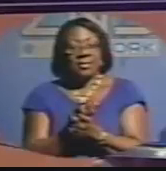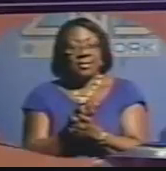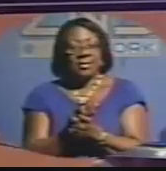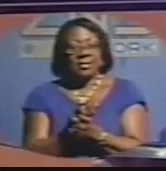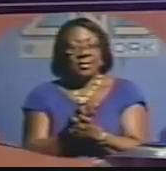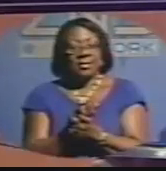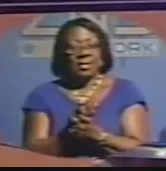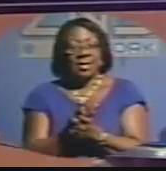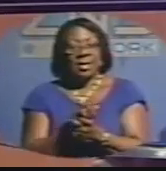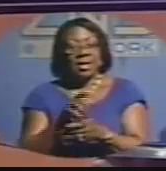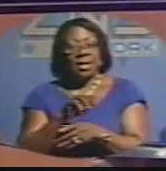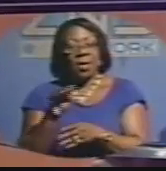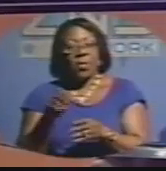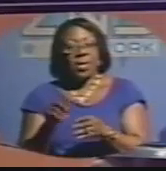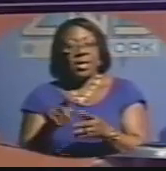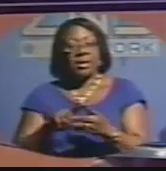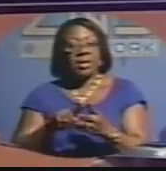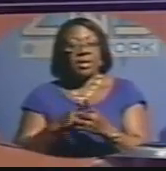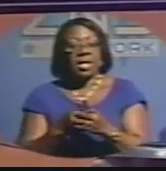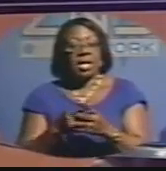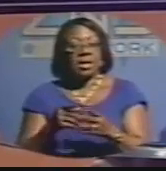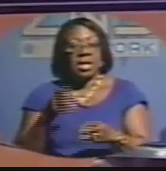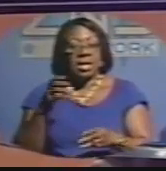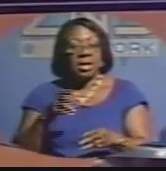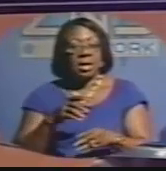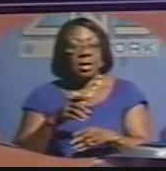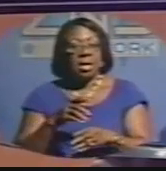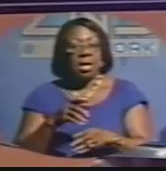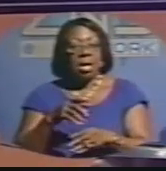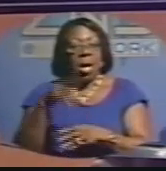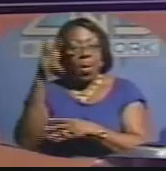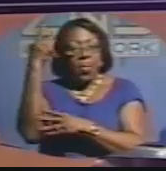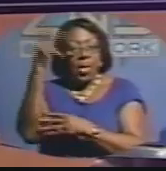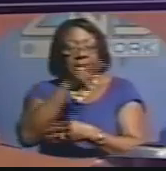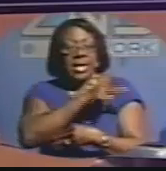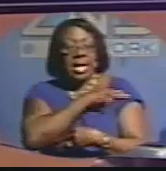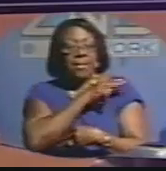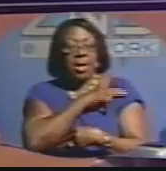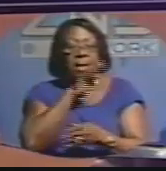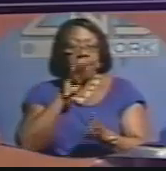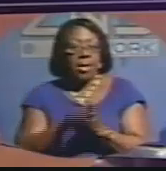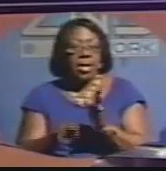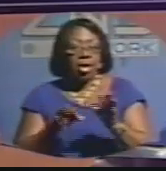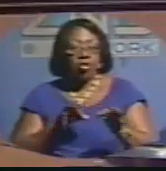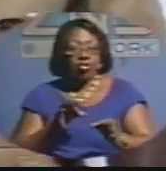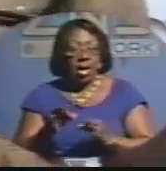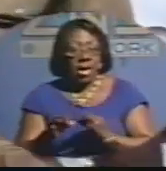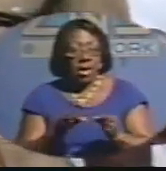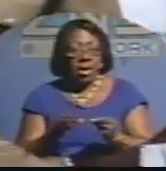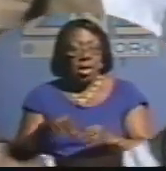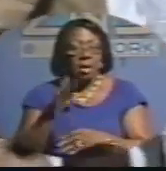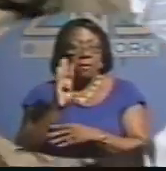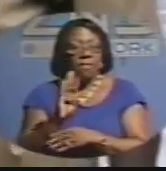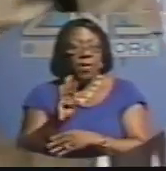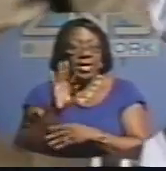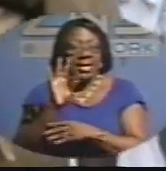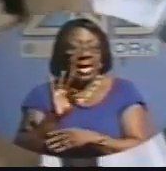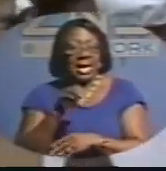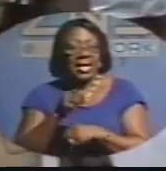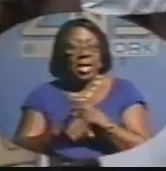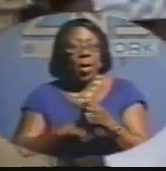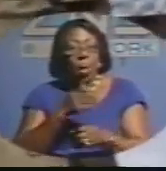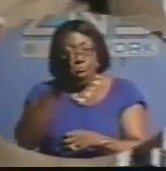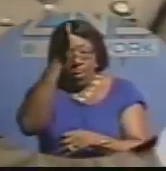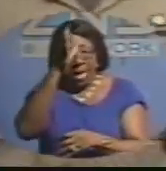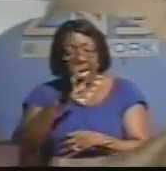Opening statements were expected to take place today in the Prince Hepburn murder trial. You may remember that 49-year-old Hepburn is accused of the